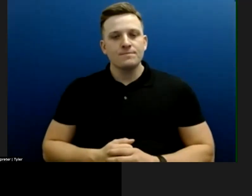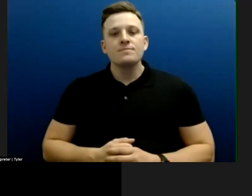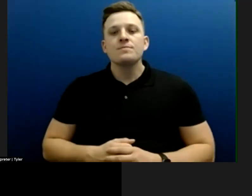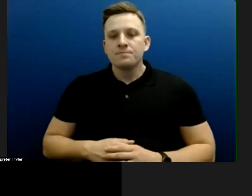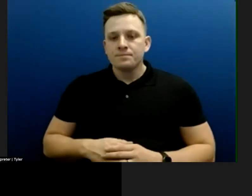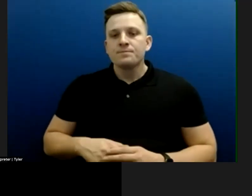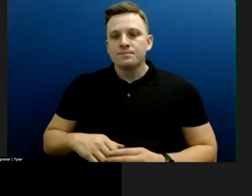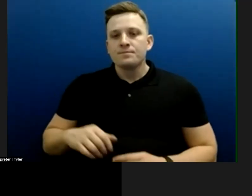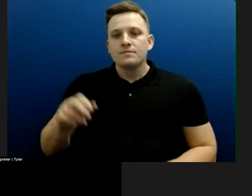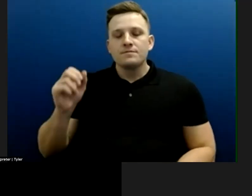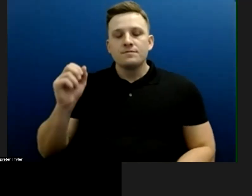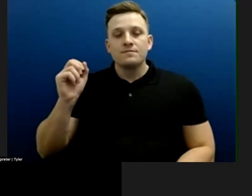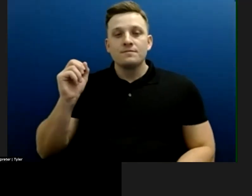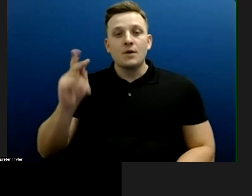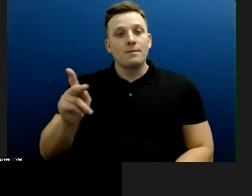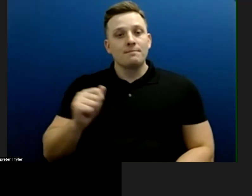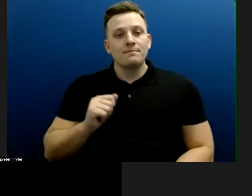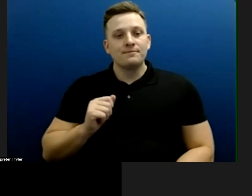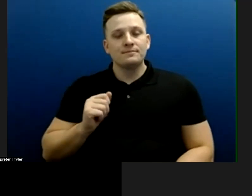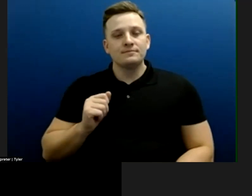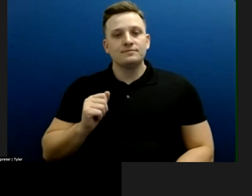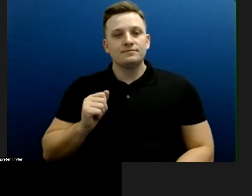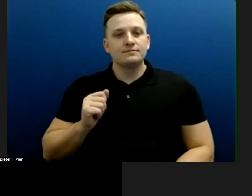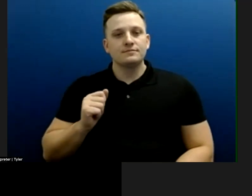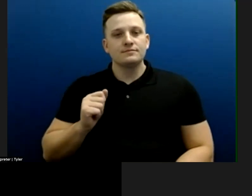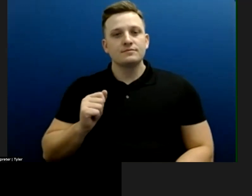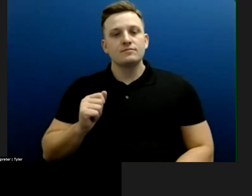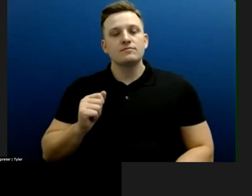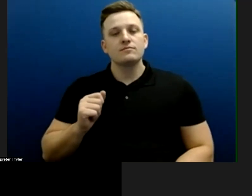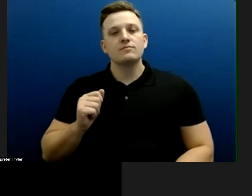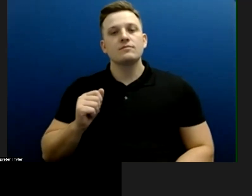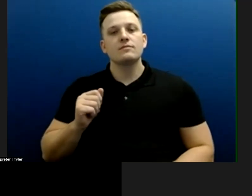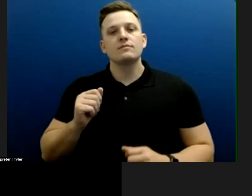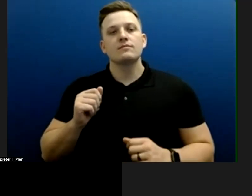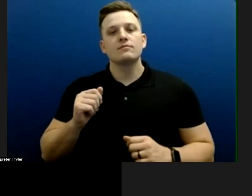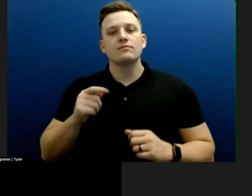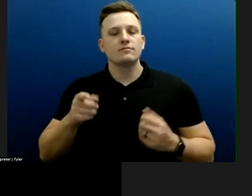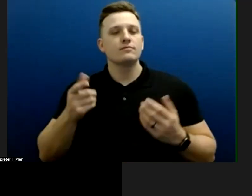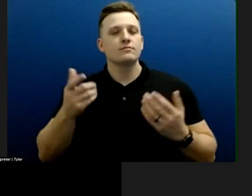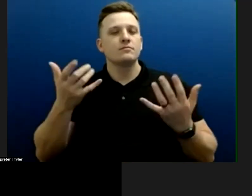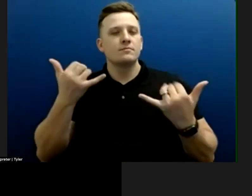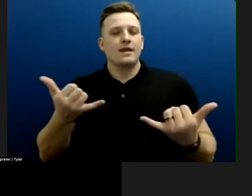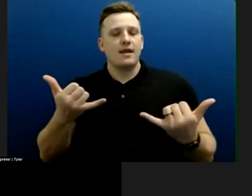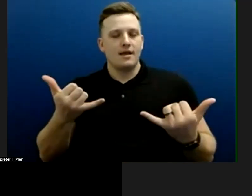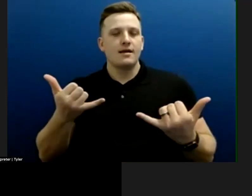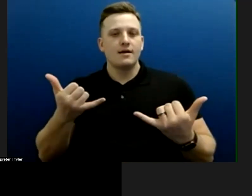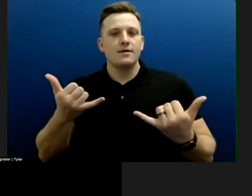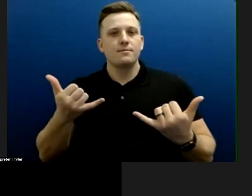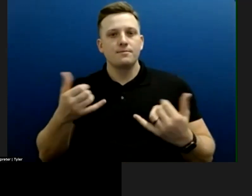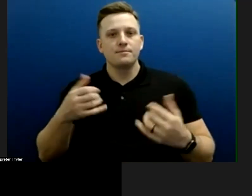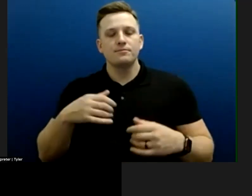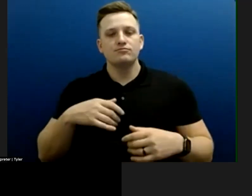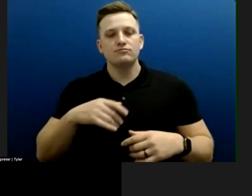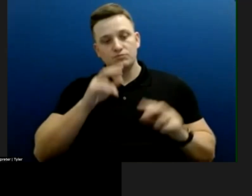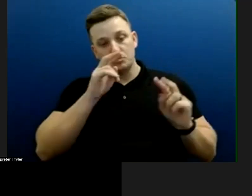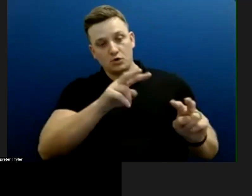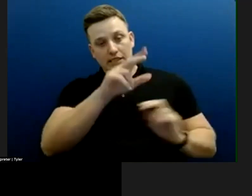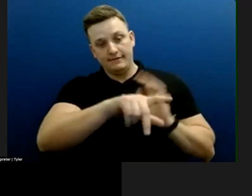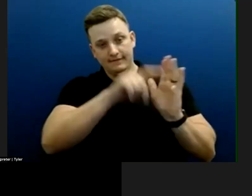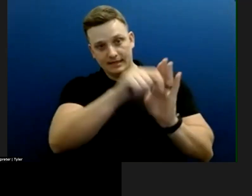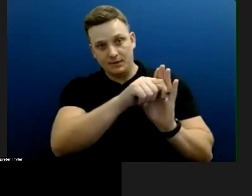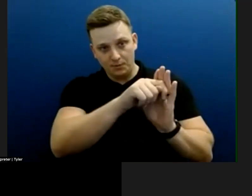Okay, I want to return for the moment and focus on